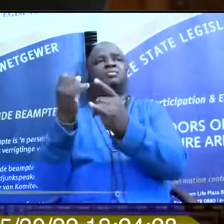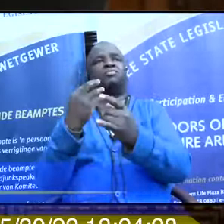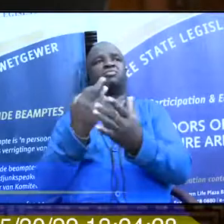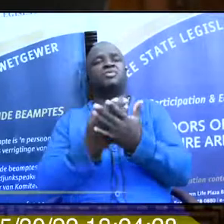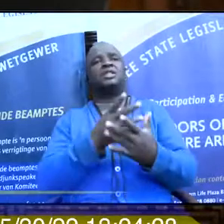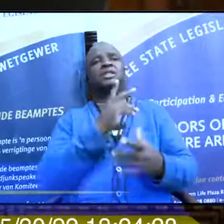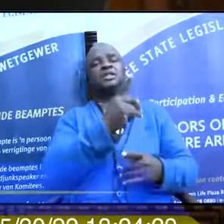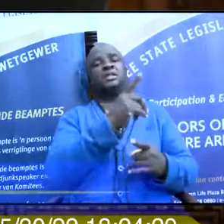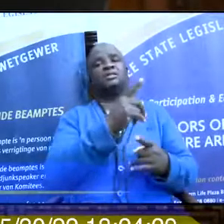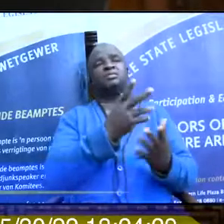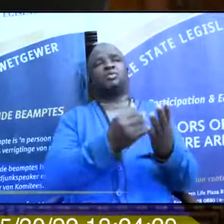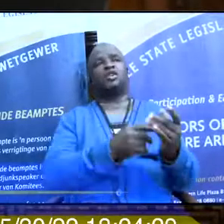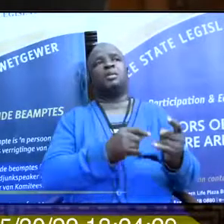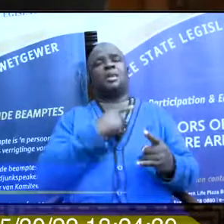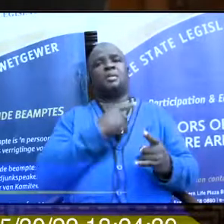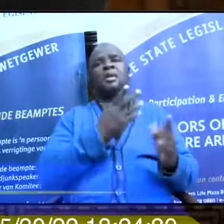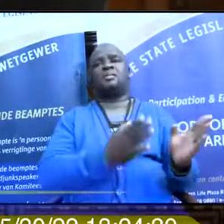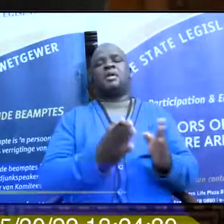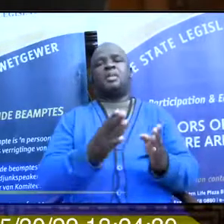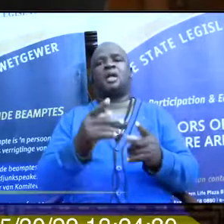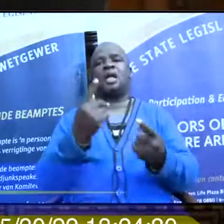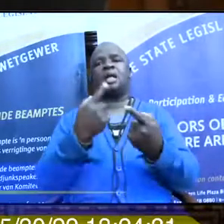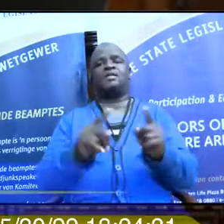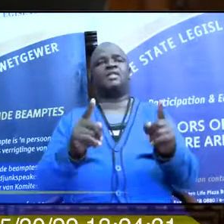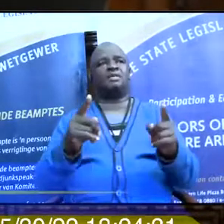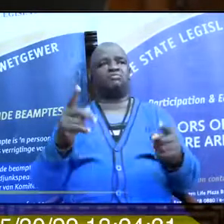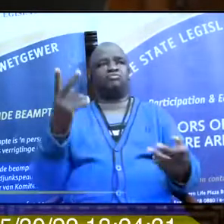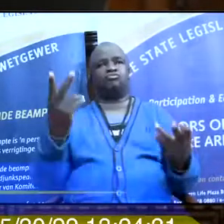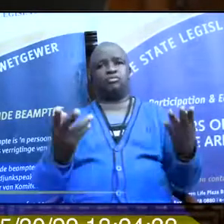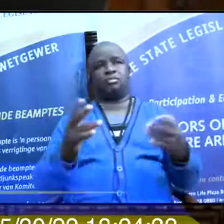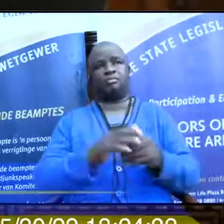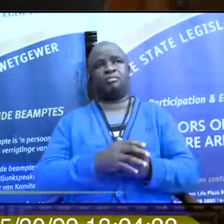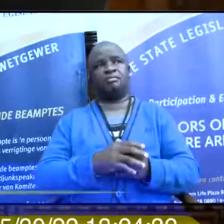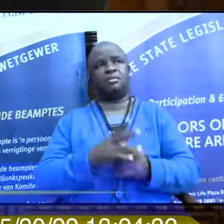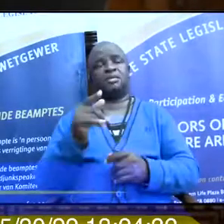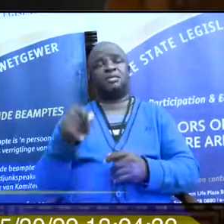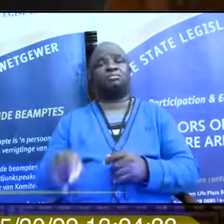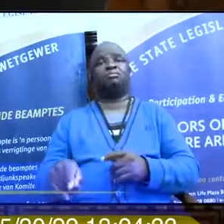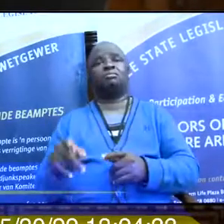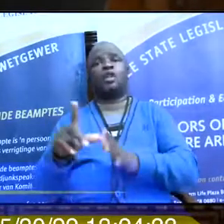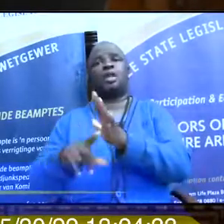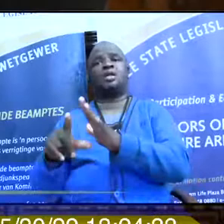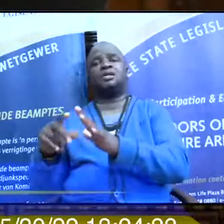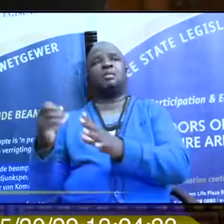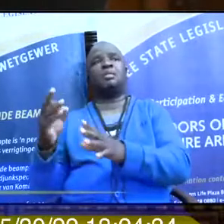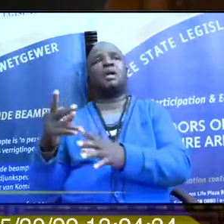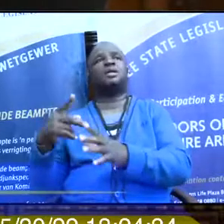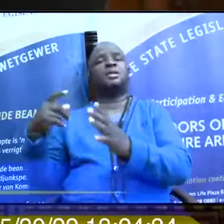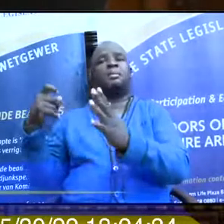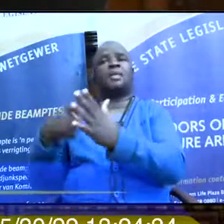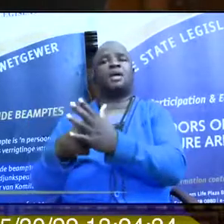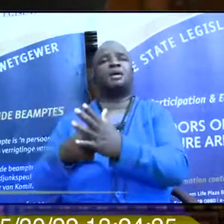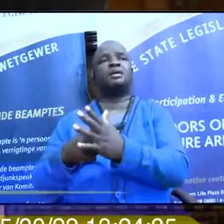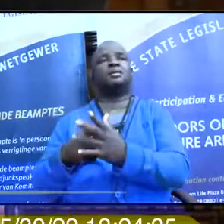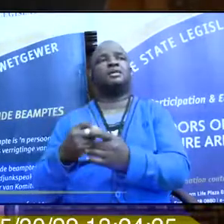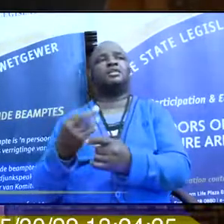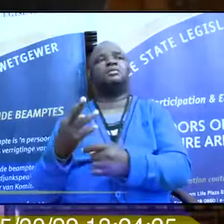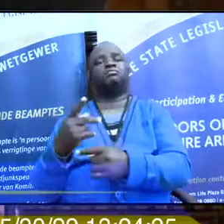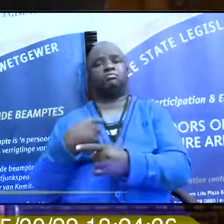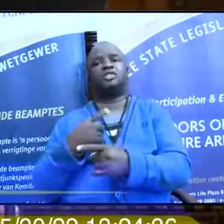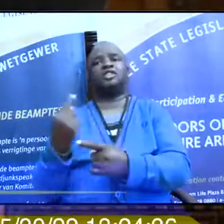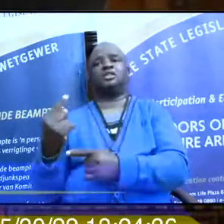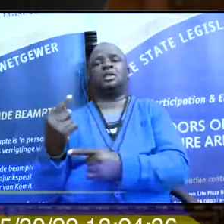township they prepare differently this one internship must buy his or her own